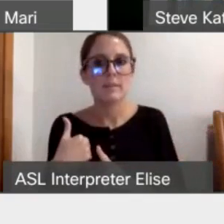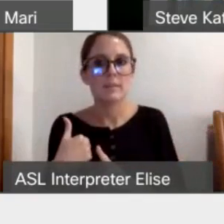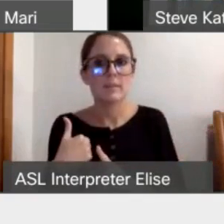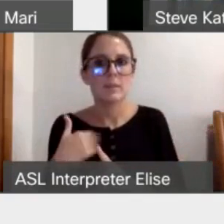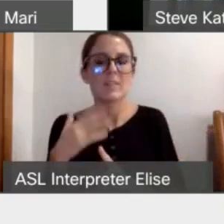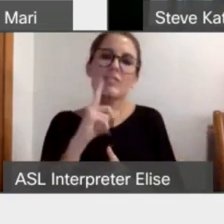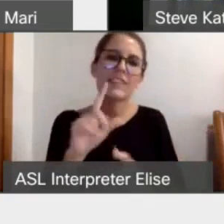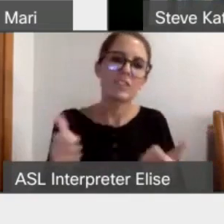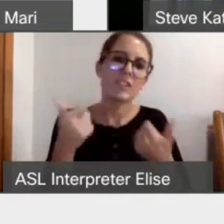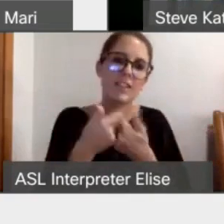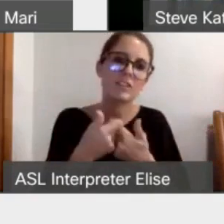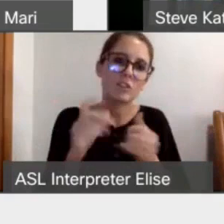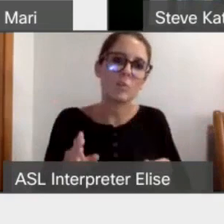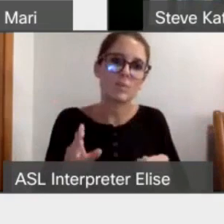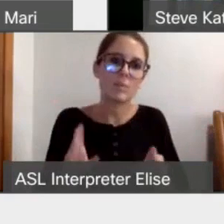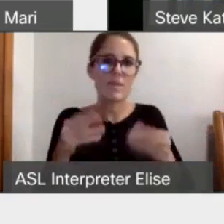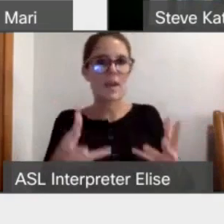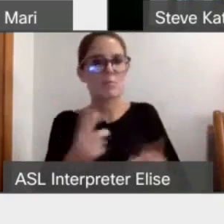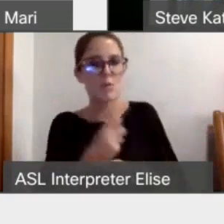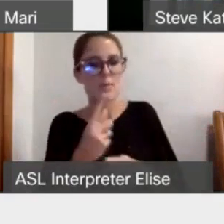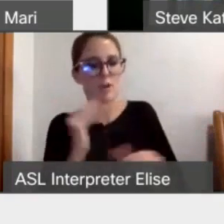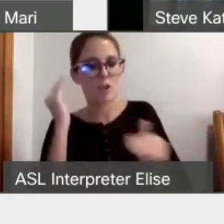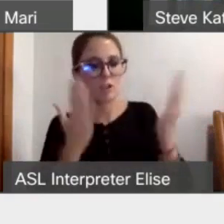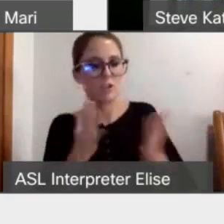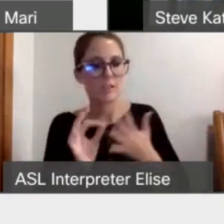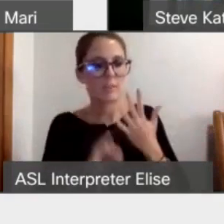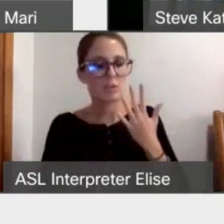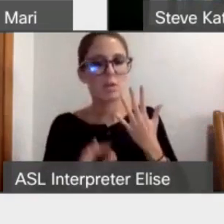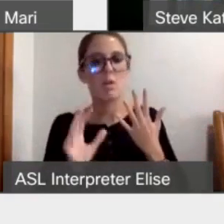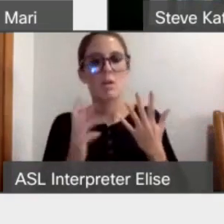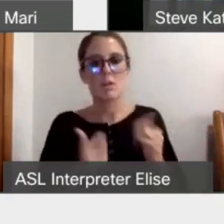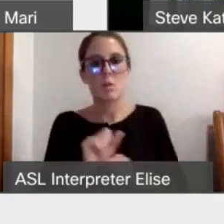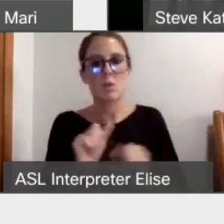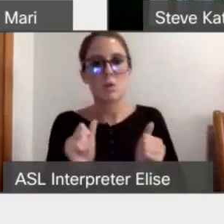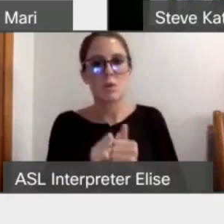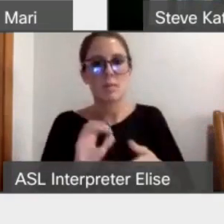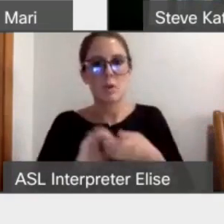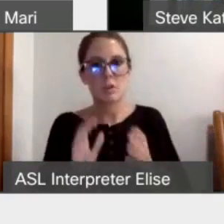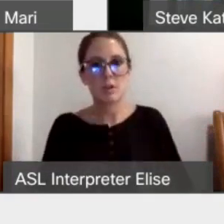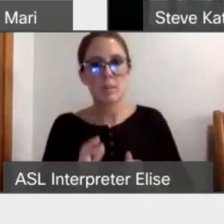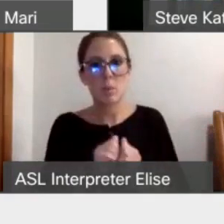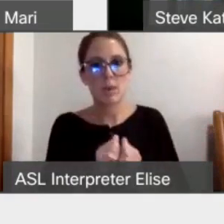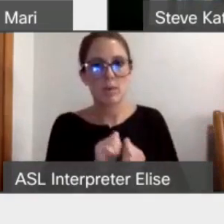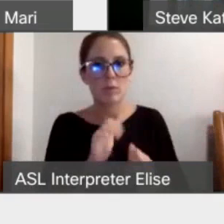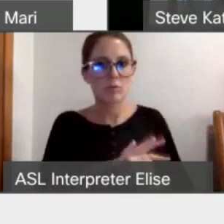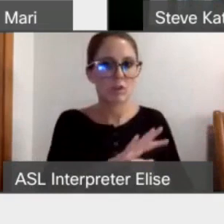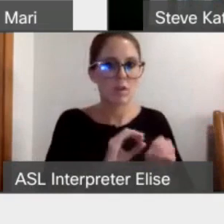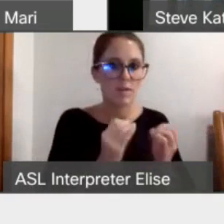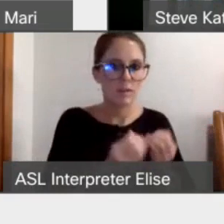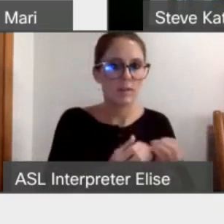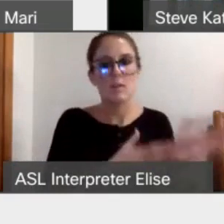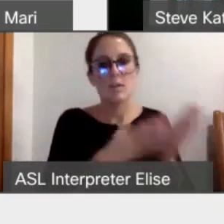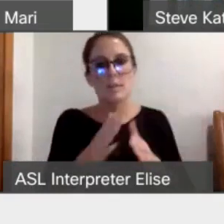adult service options for. Again, we're trying to work in partnership, certainly with the regional offices as well as with our voluntary agency